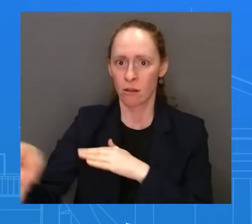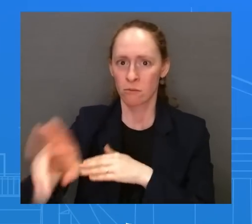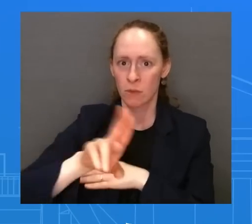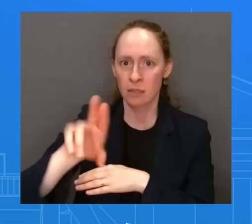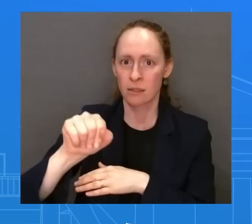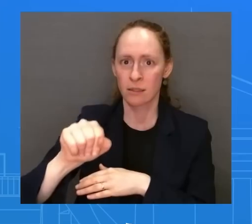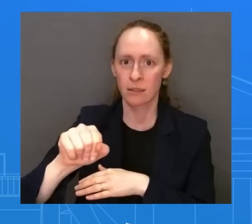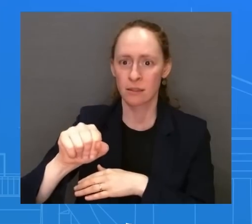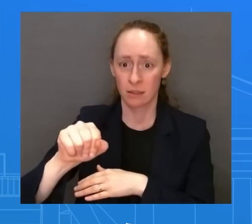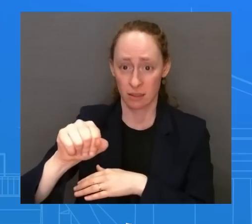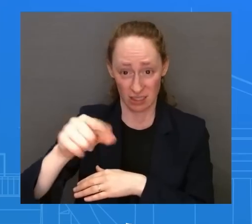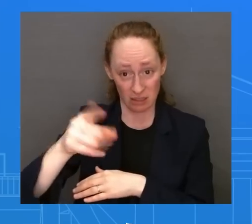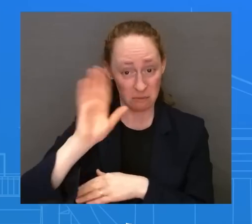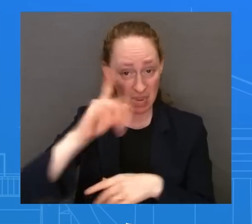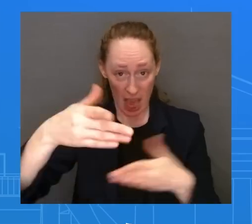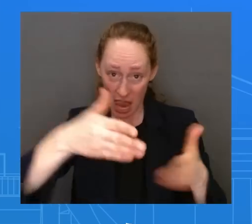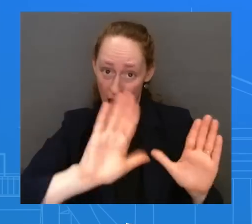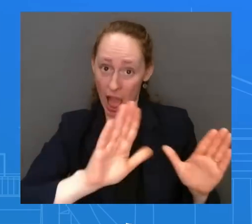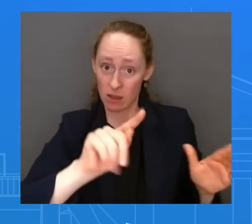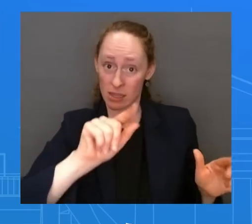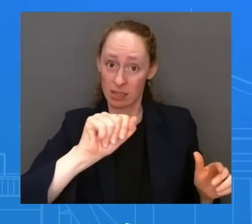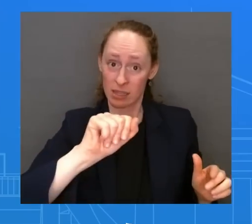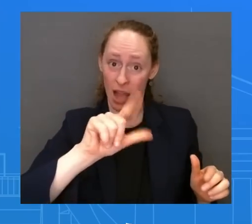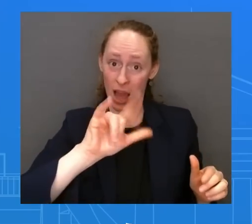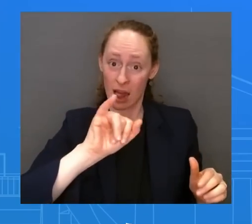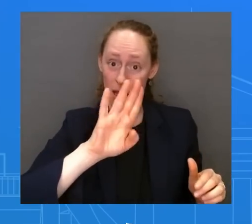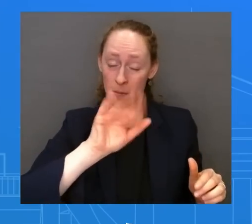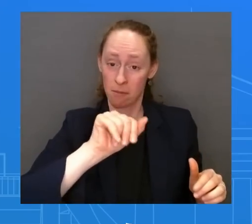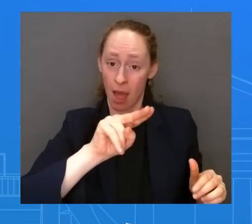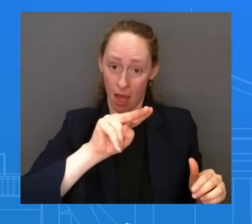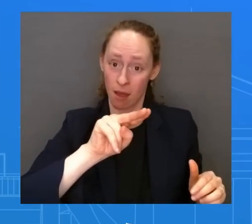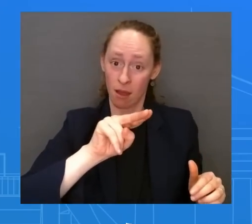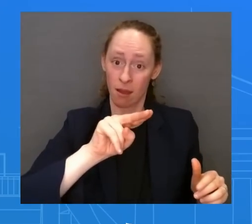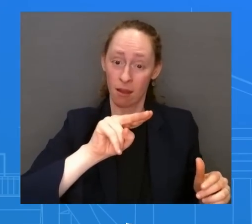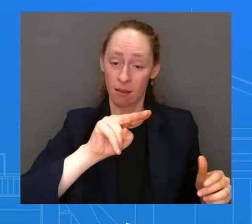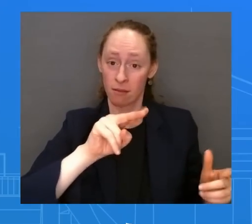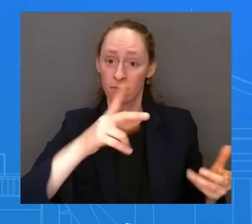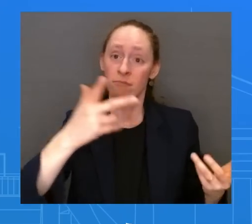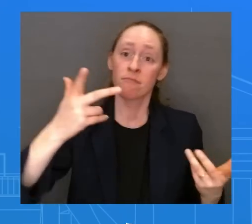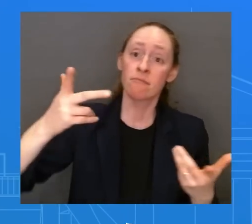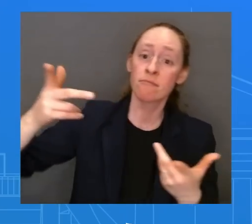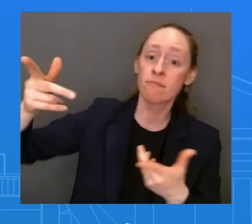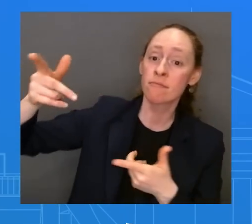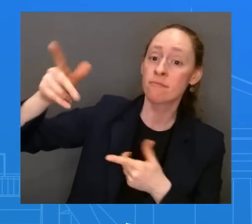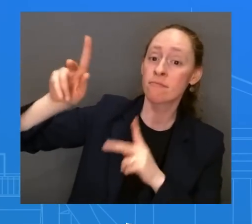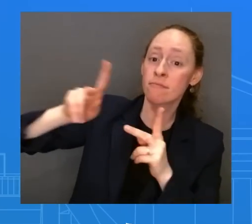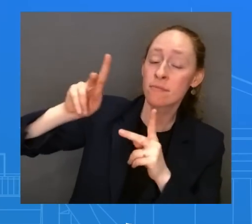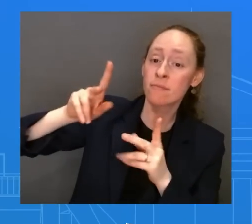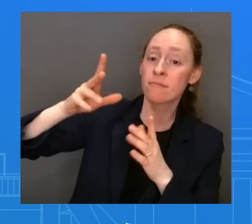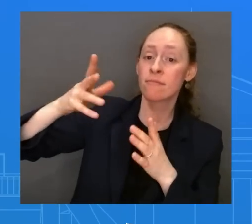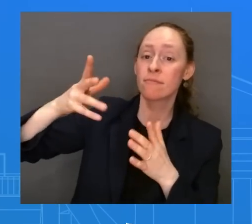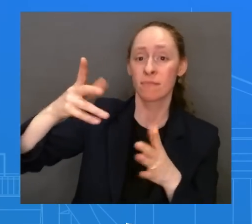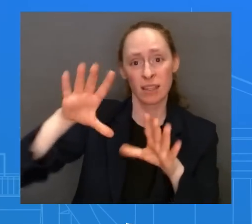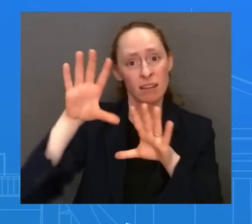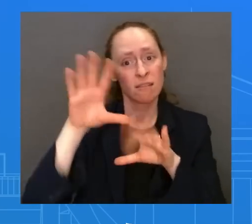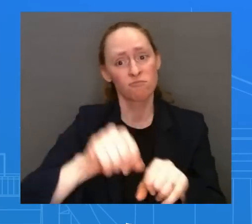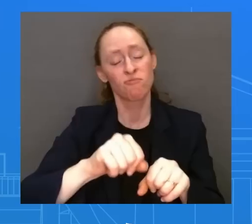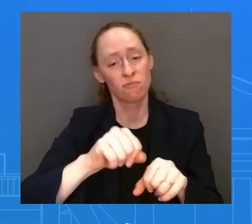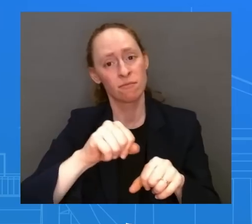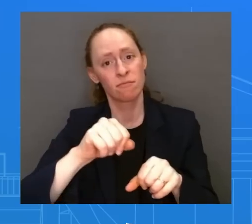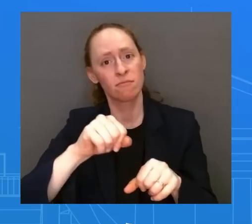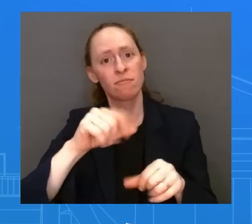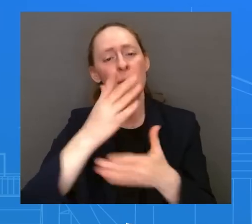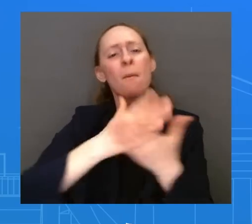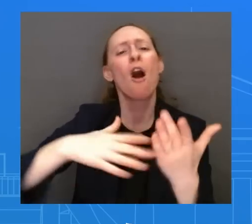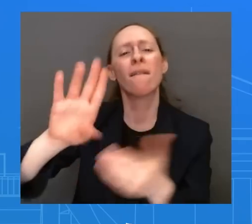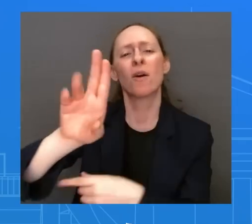U.N uh again I think we've talked about this I mean we certainly condemned this approach by the Taliban it is uh and